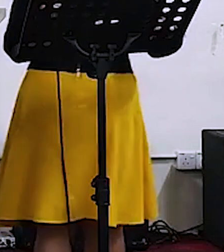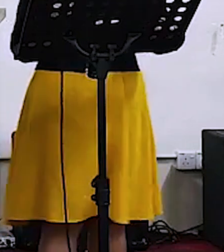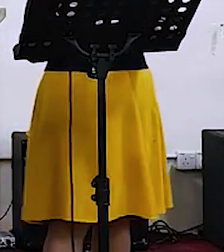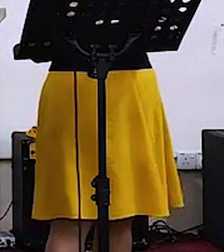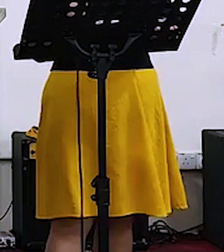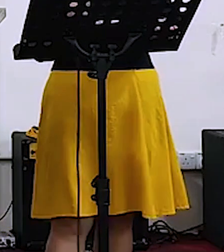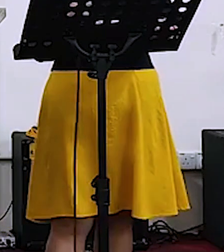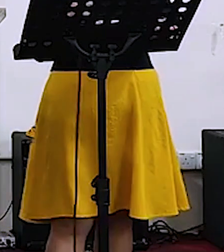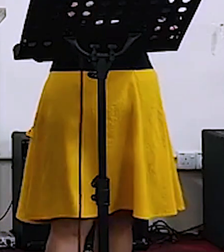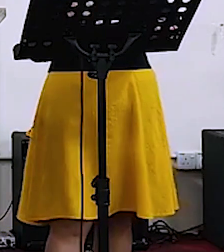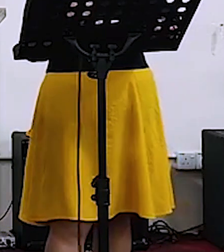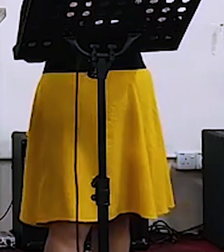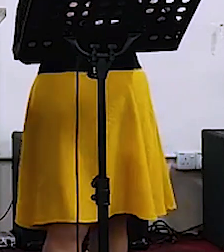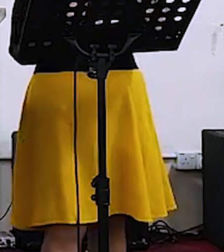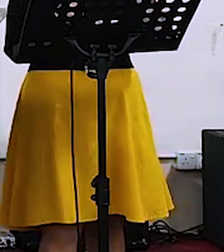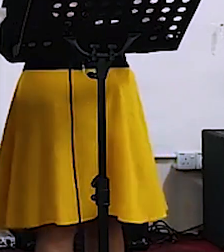Everybody say grace and mercy.